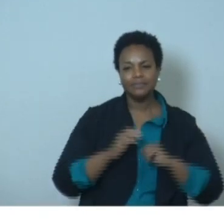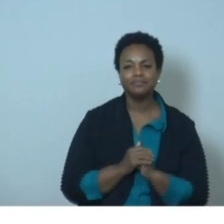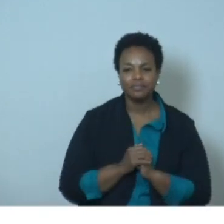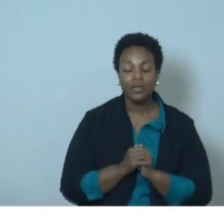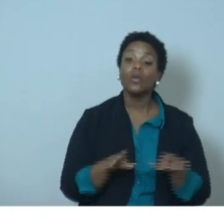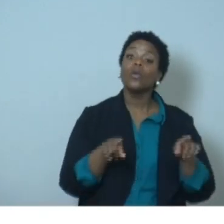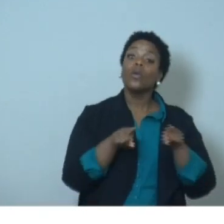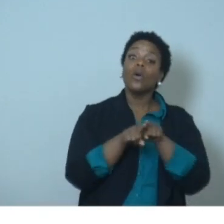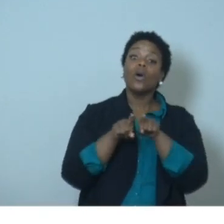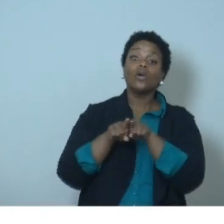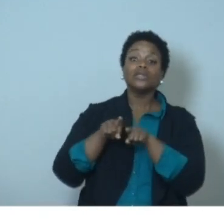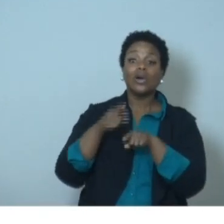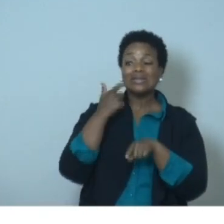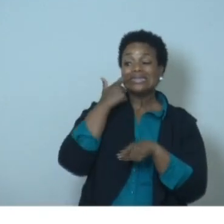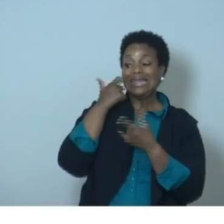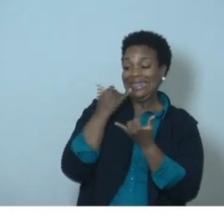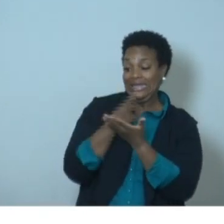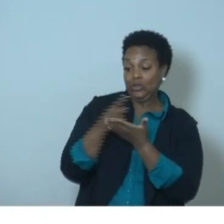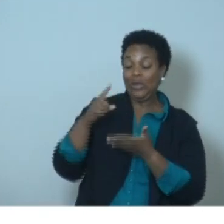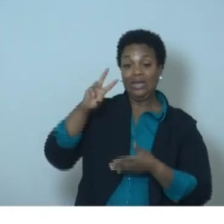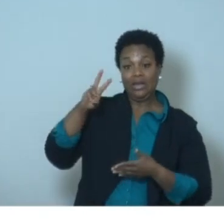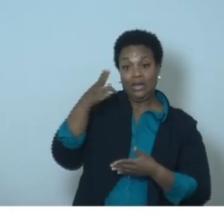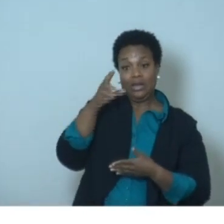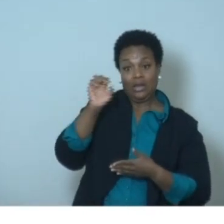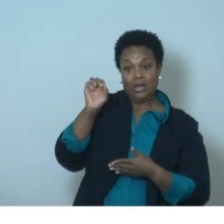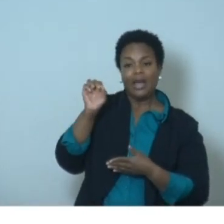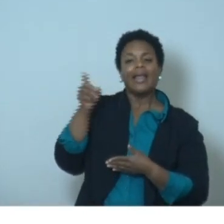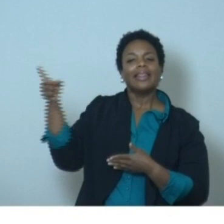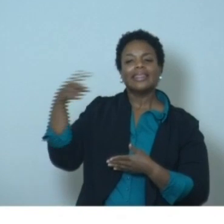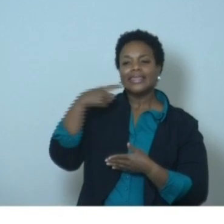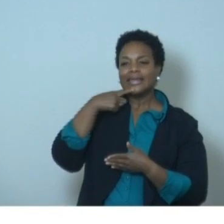that there's not really any good evidence that